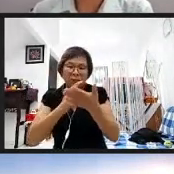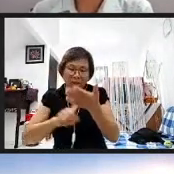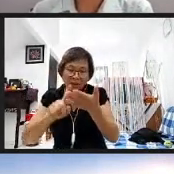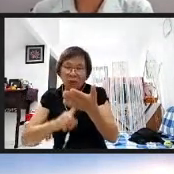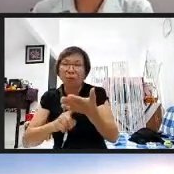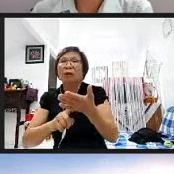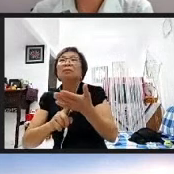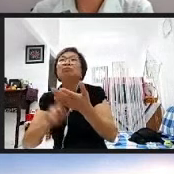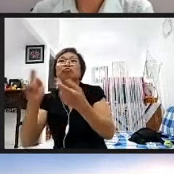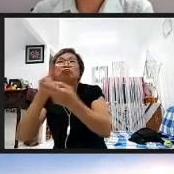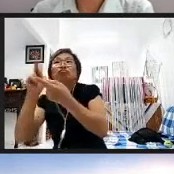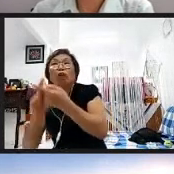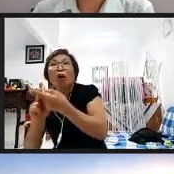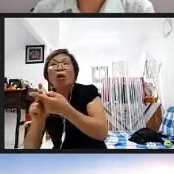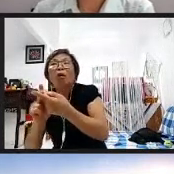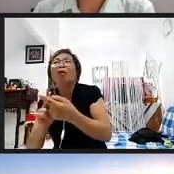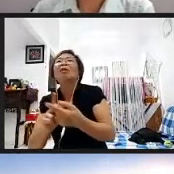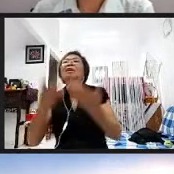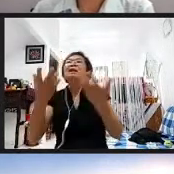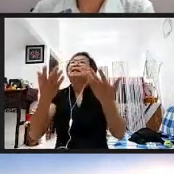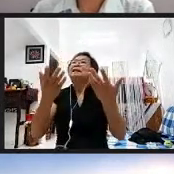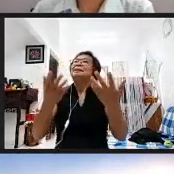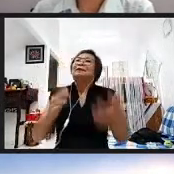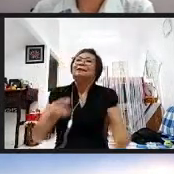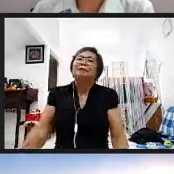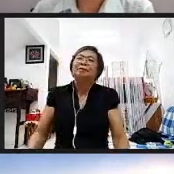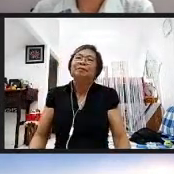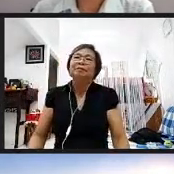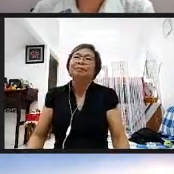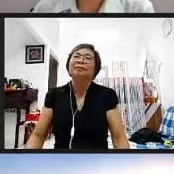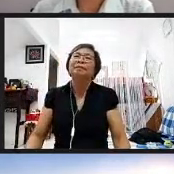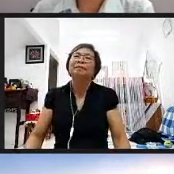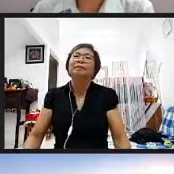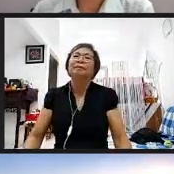So I think going forward,